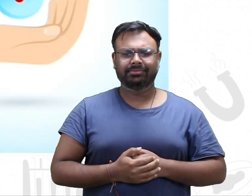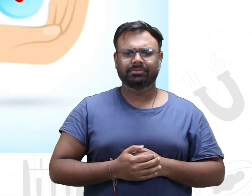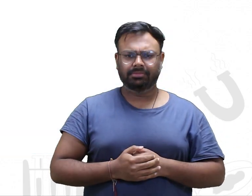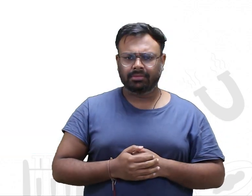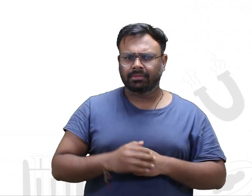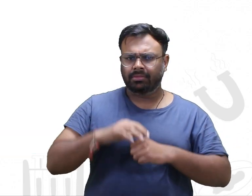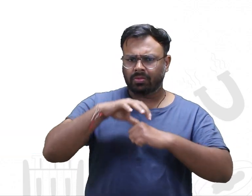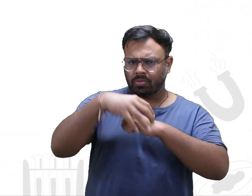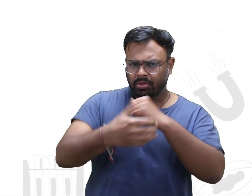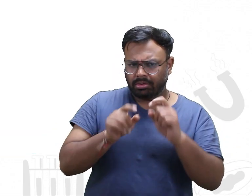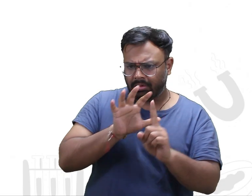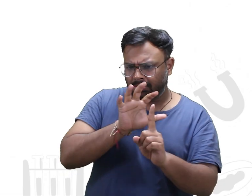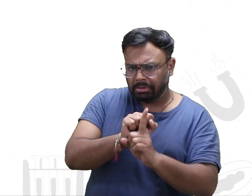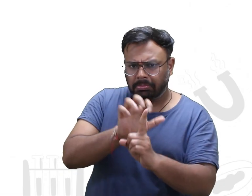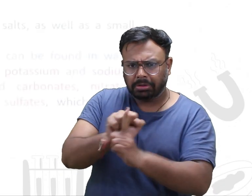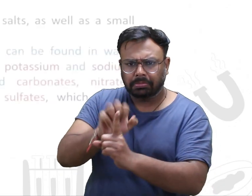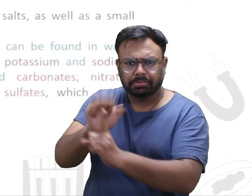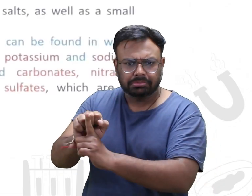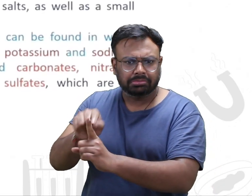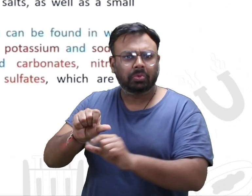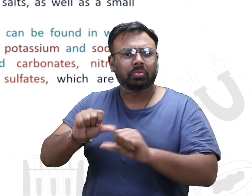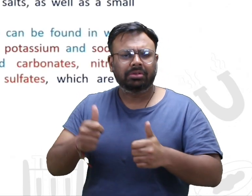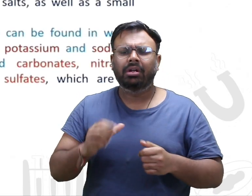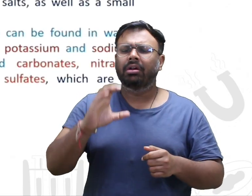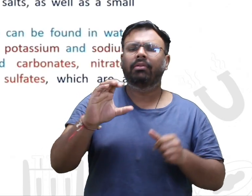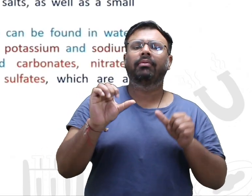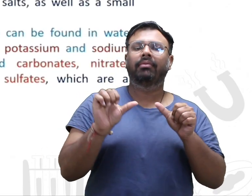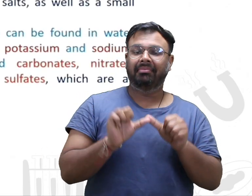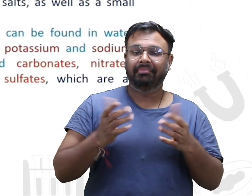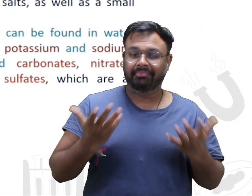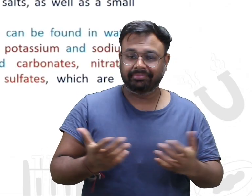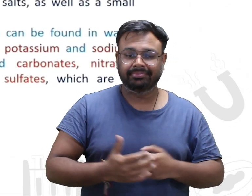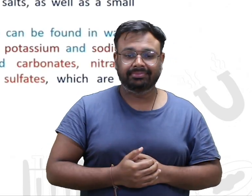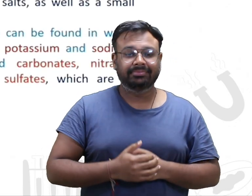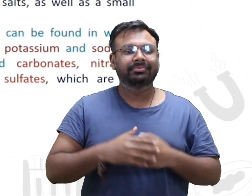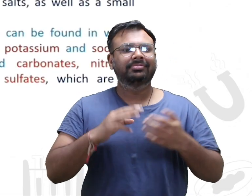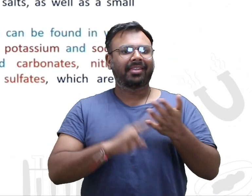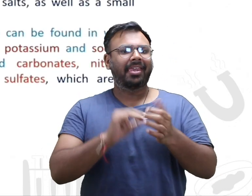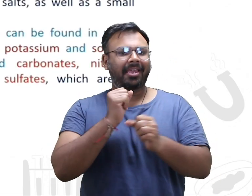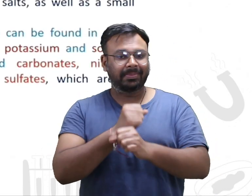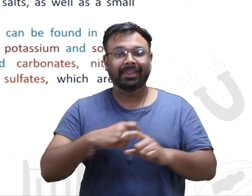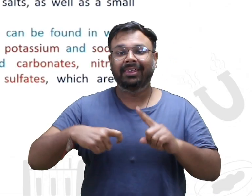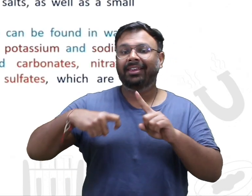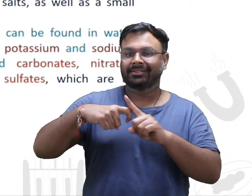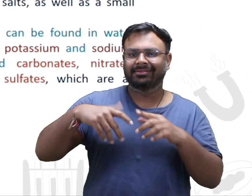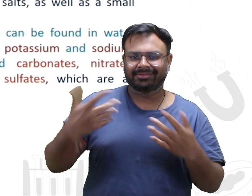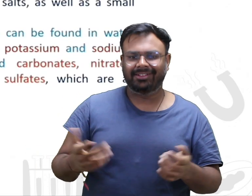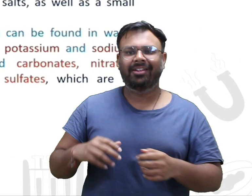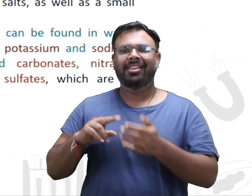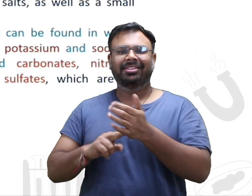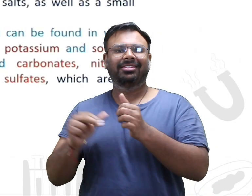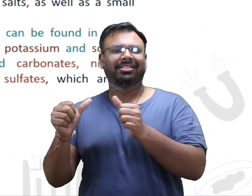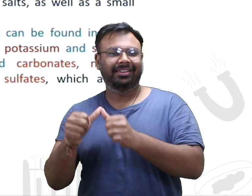the total amount of dissolved inorganic and organic substances such as calcium, magnesium, potassium,